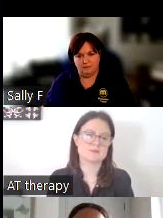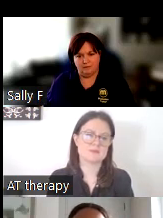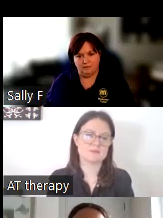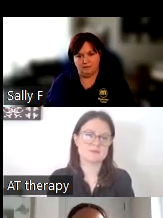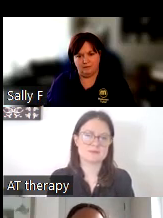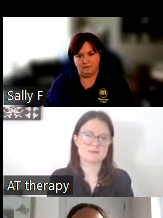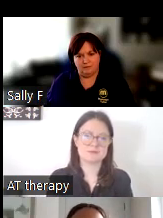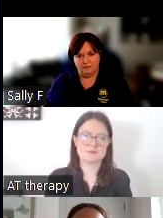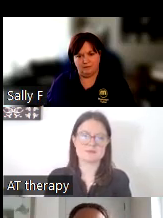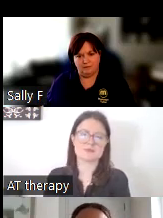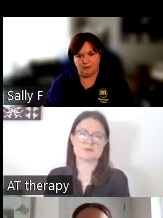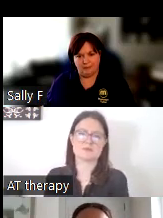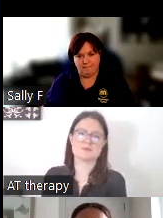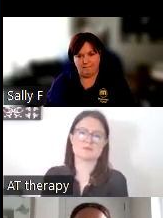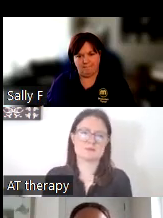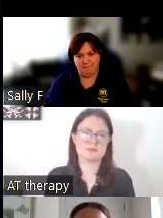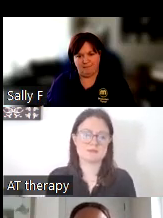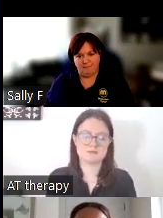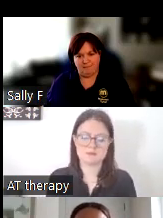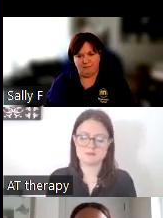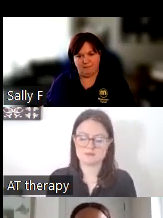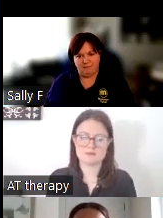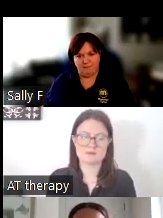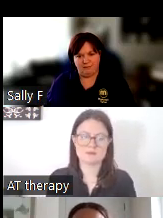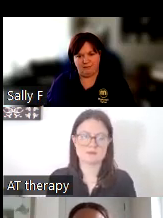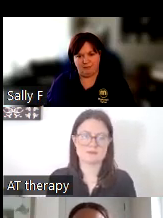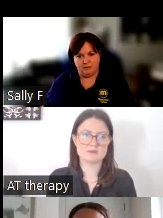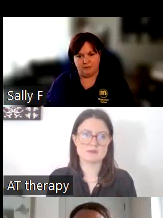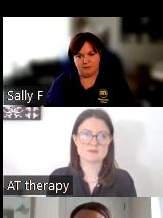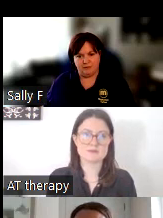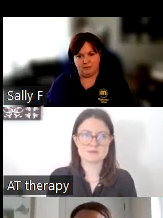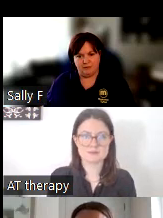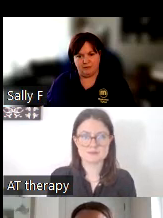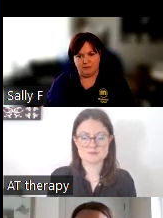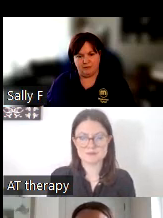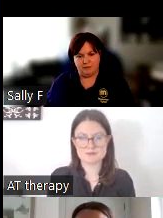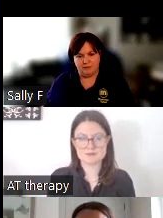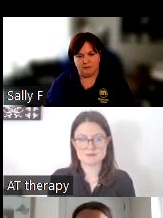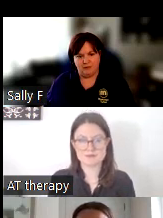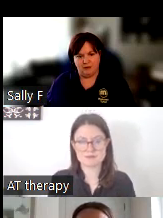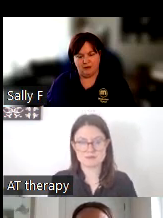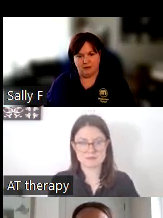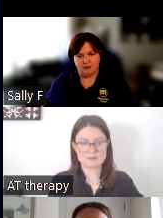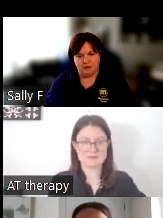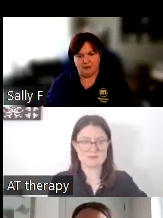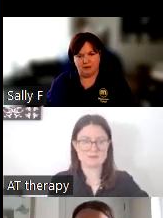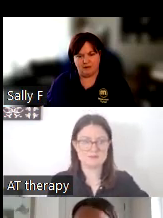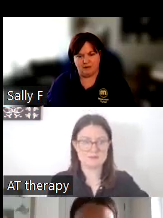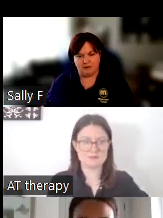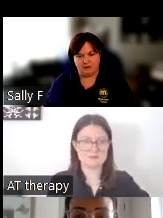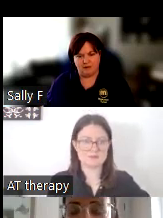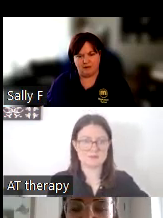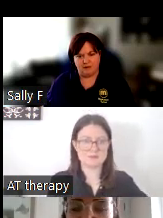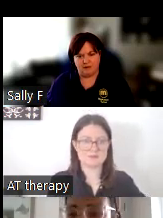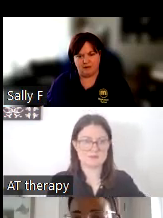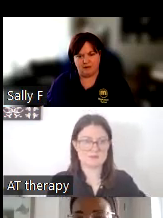example of this is working in a special school, a child that had been scratched during break time by another child, and although they had